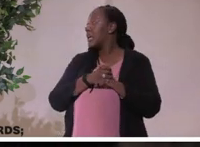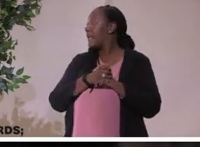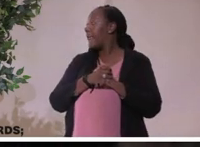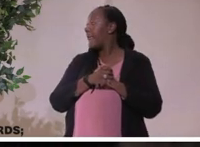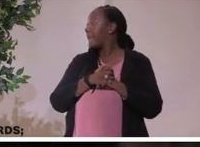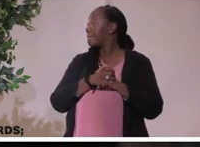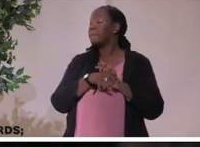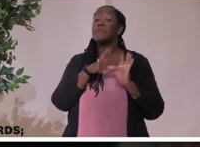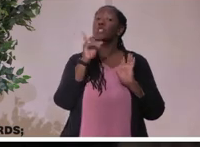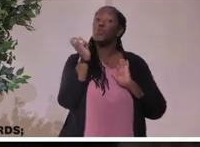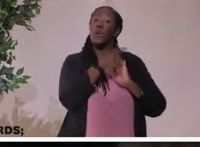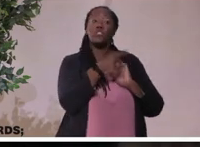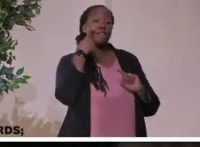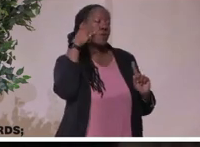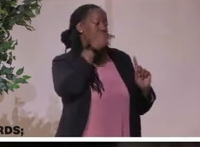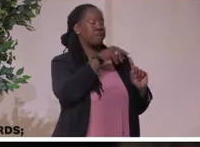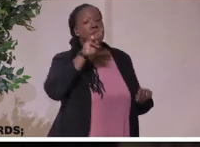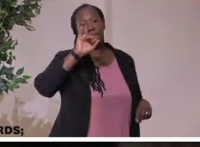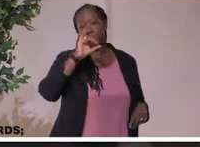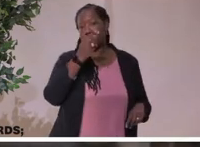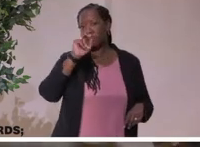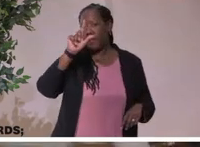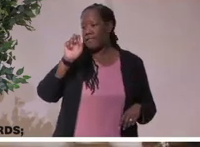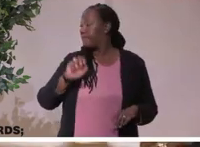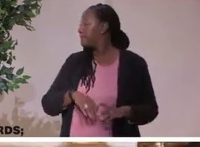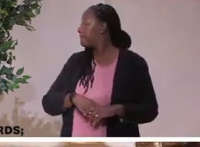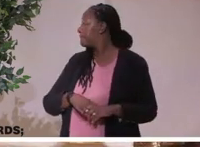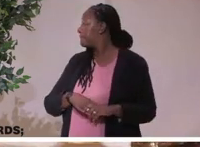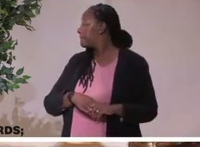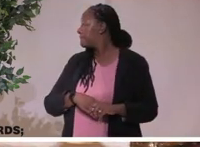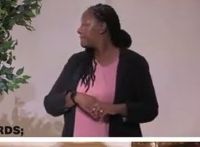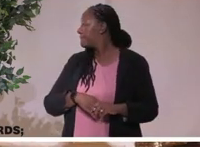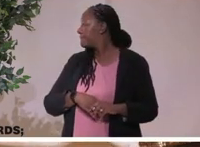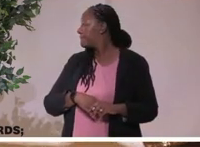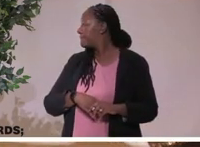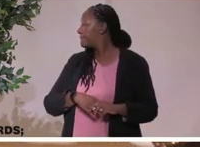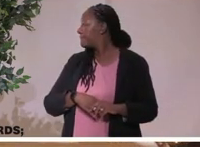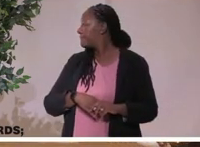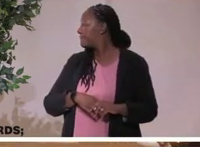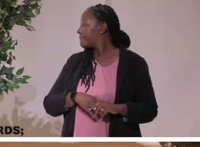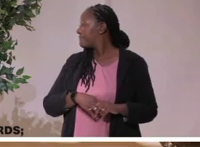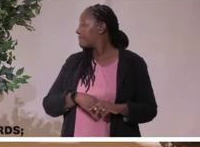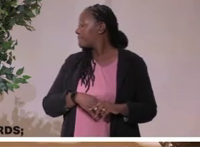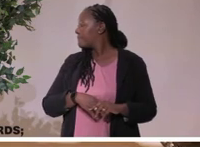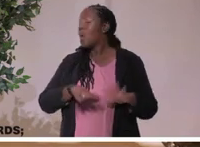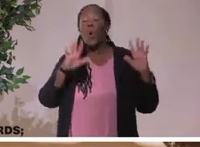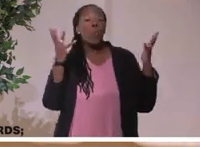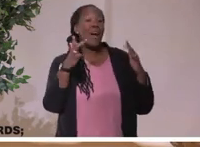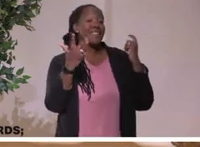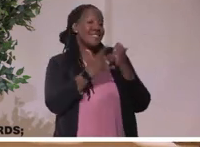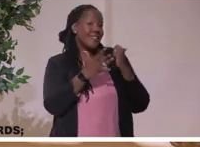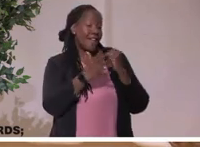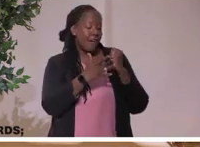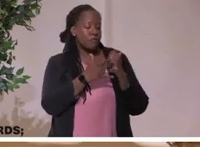with Michelle, excuse me. So I would love to ask, so what technology trends are influencing the